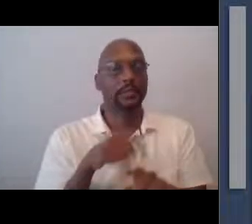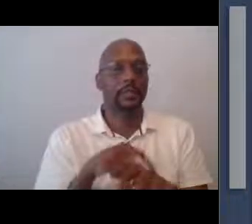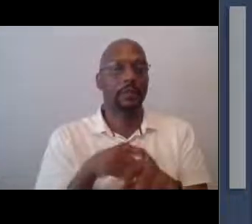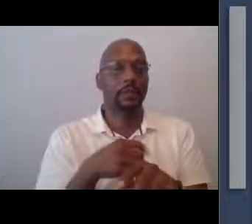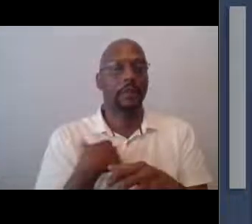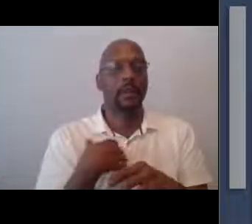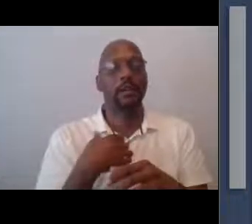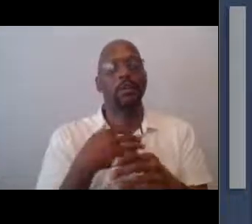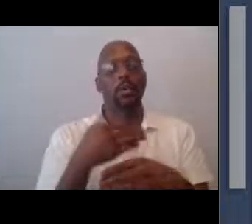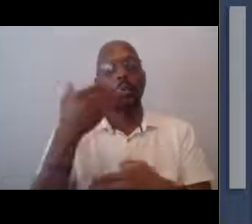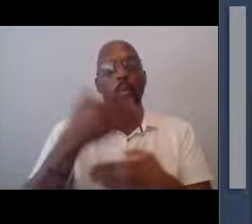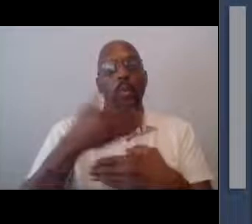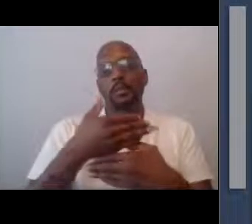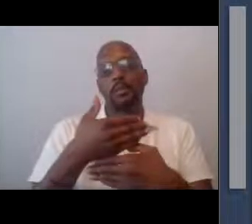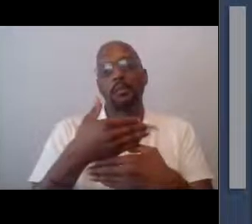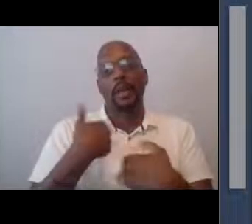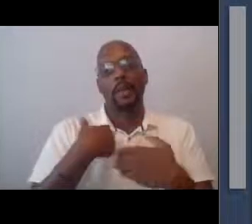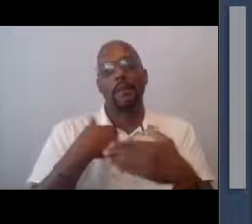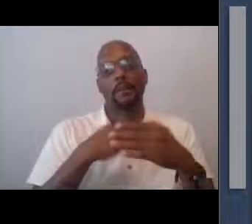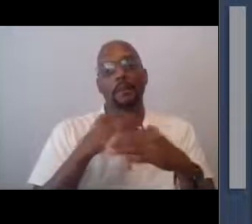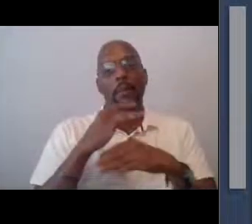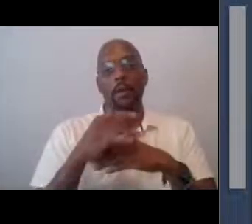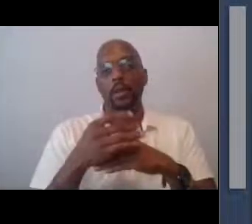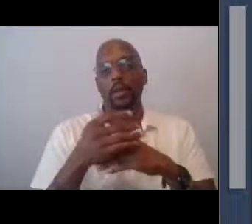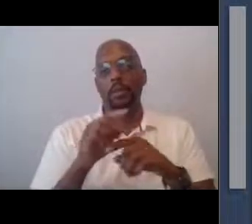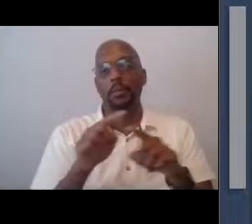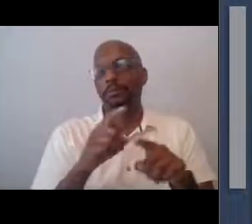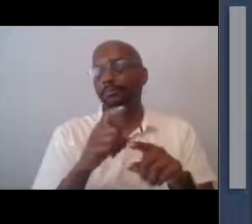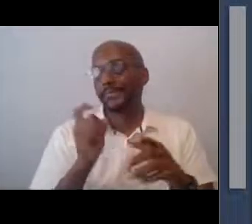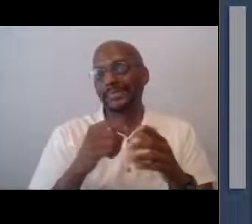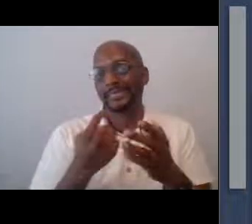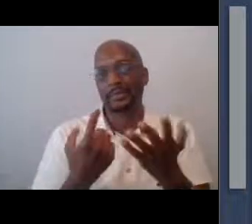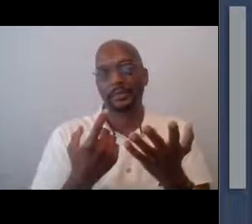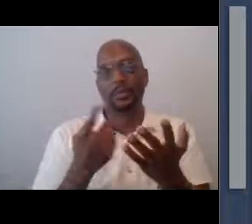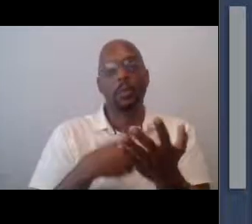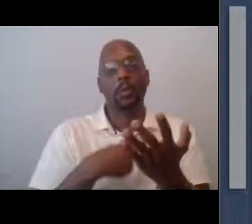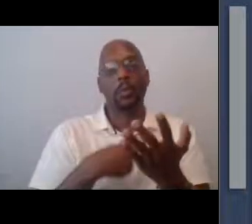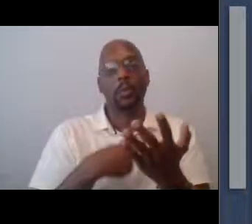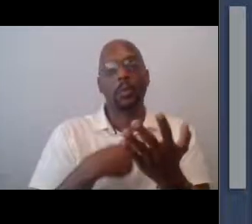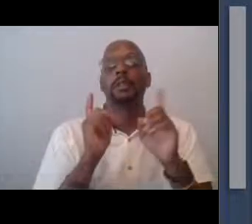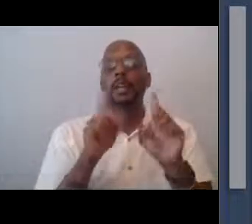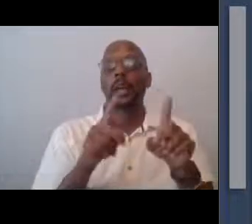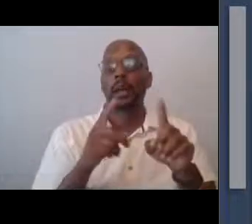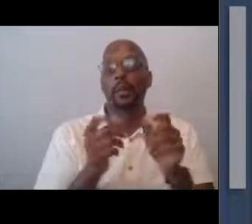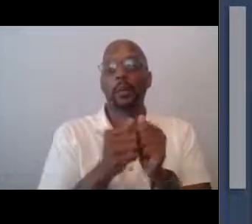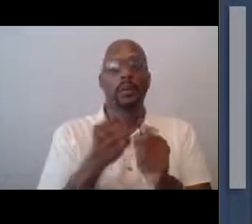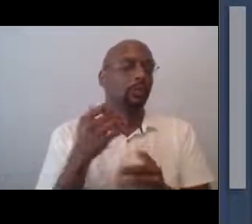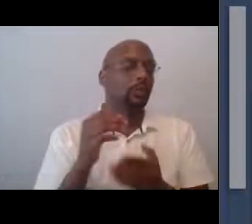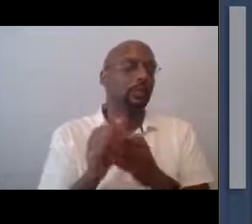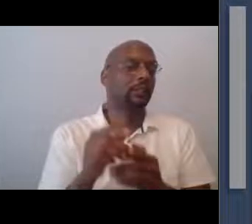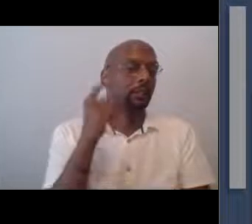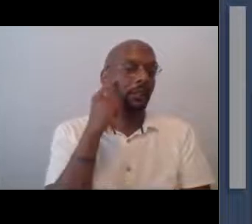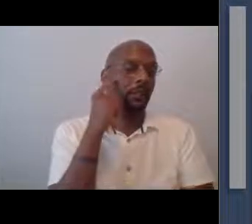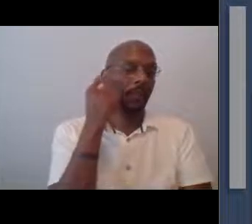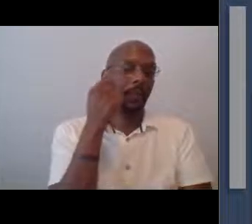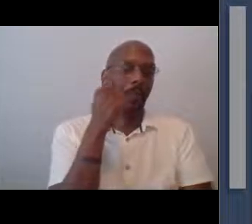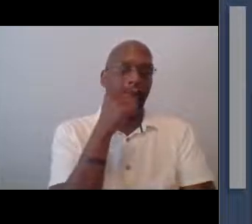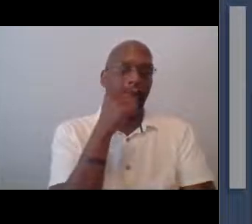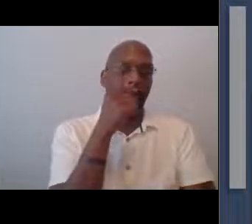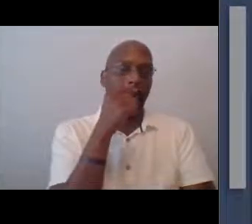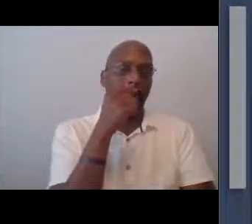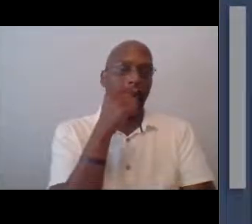that we had earlier that were coming in, you know, these programs are coming, give us your thoughts. We talked about that earlier in the